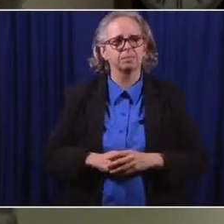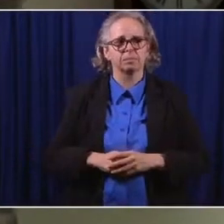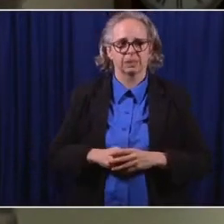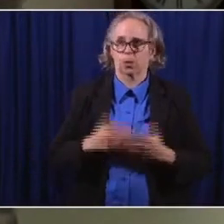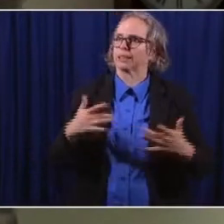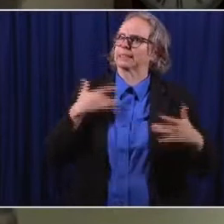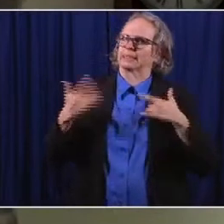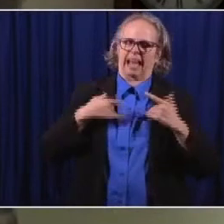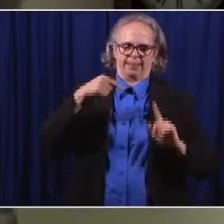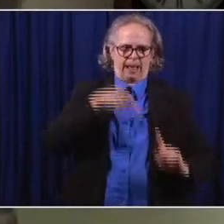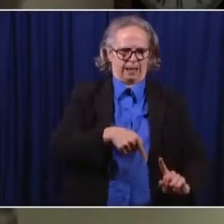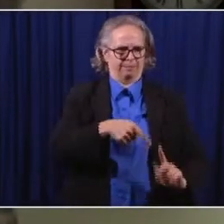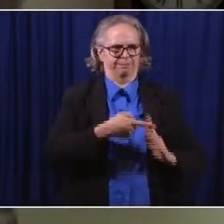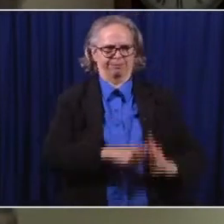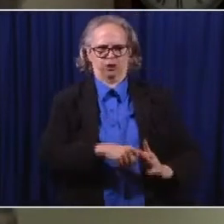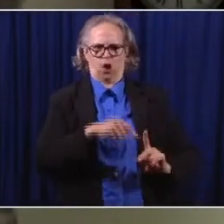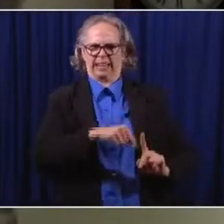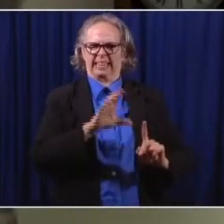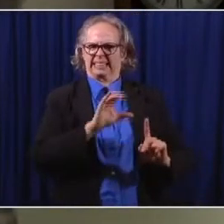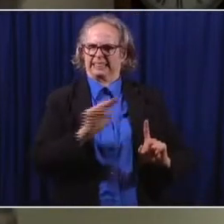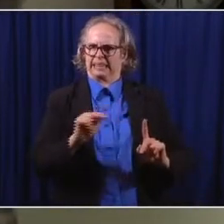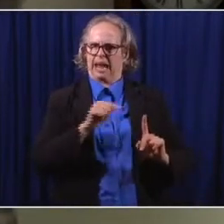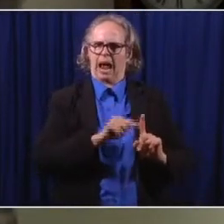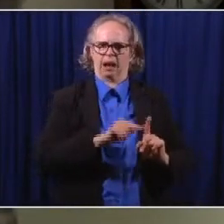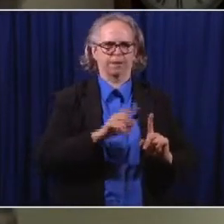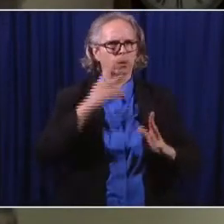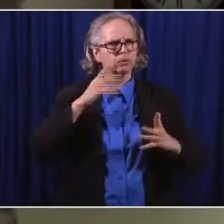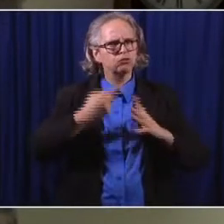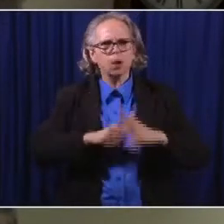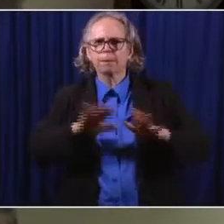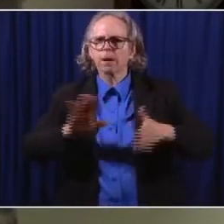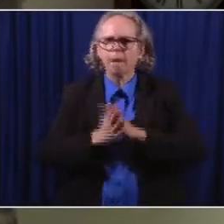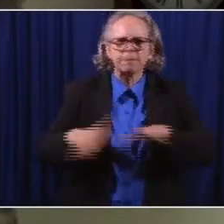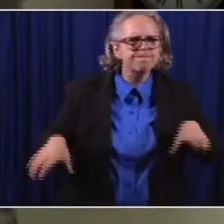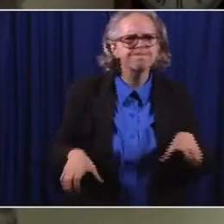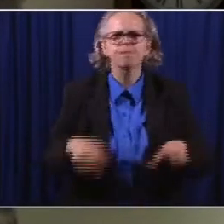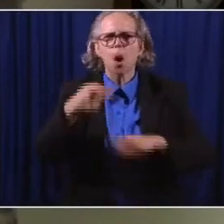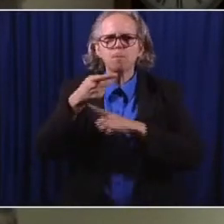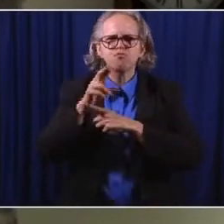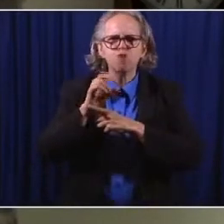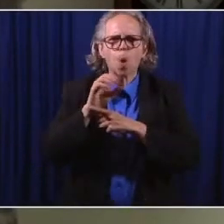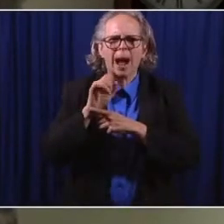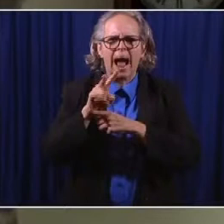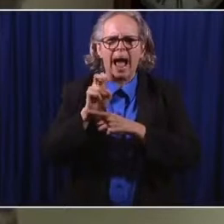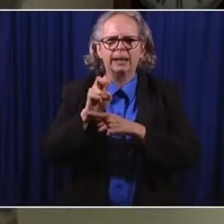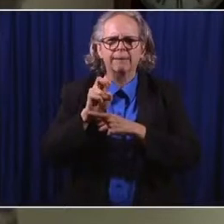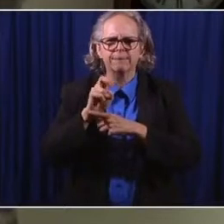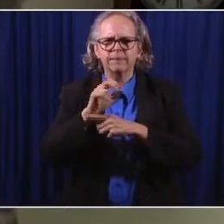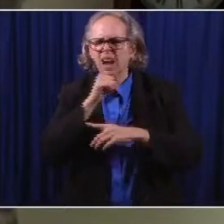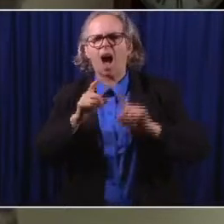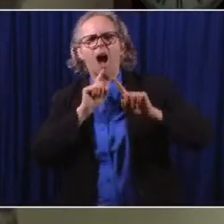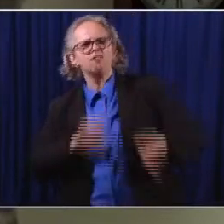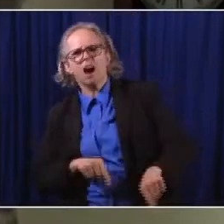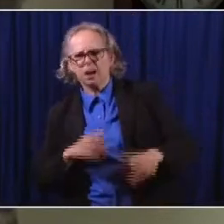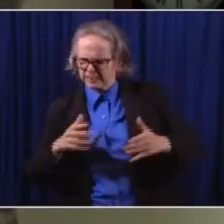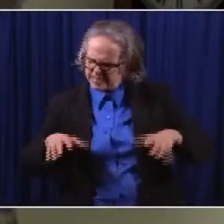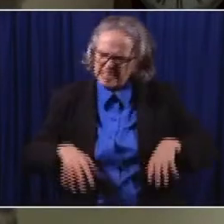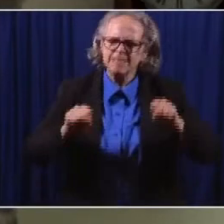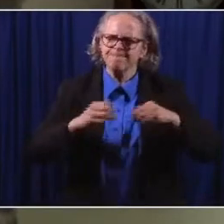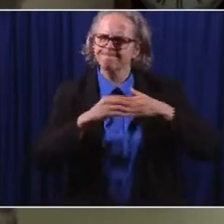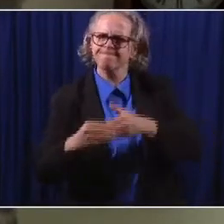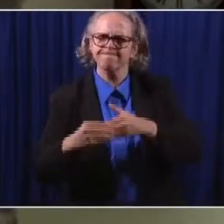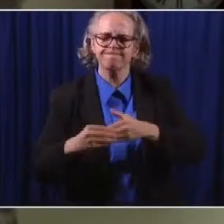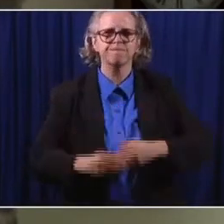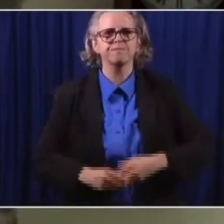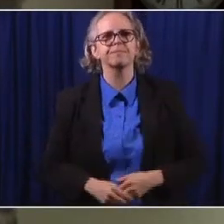contribute to these efforts. Now let me turn to President Crawford, president